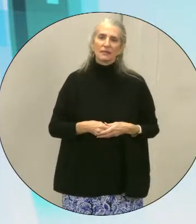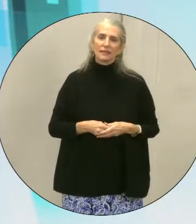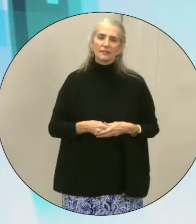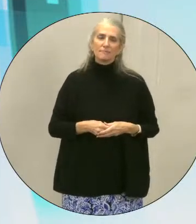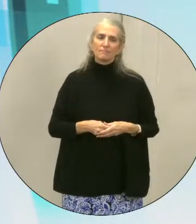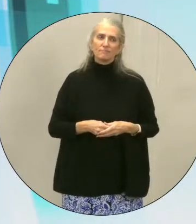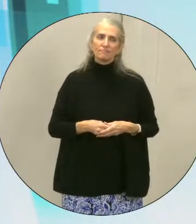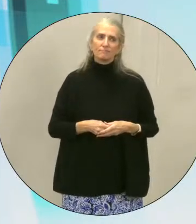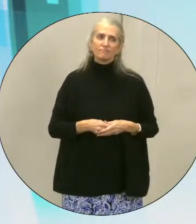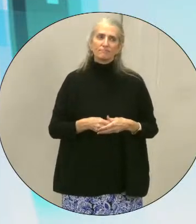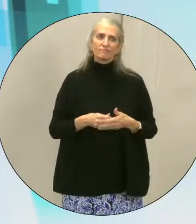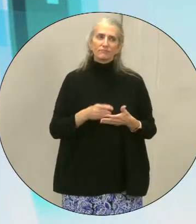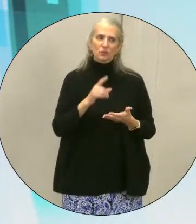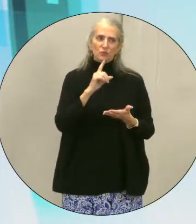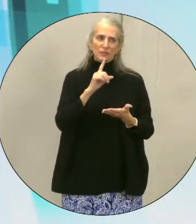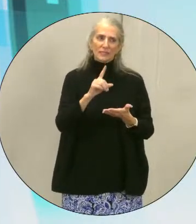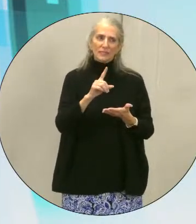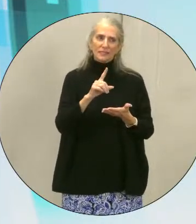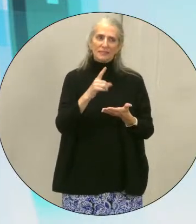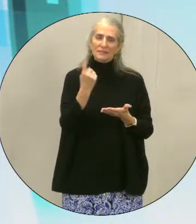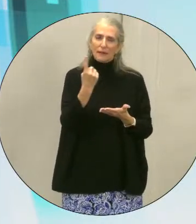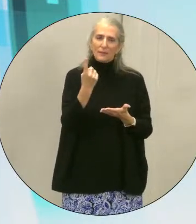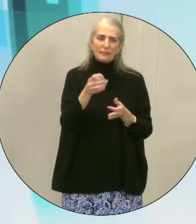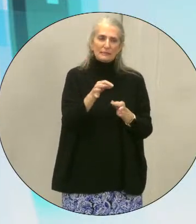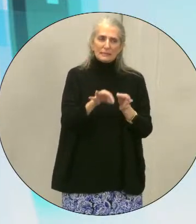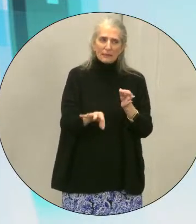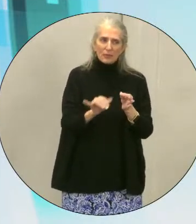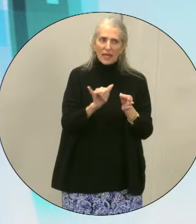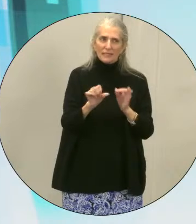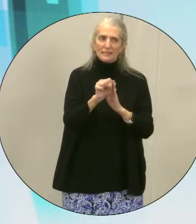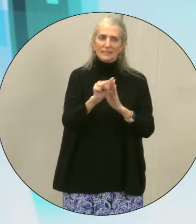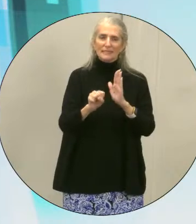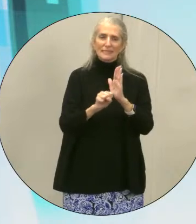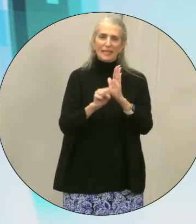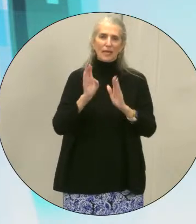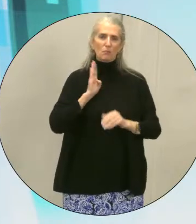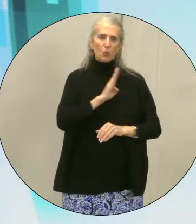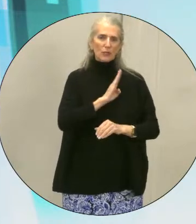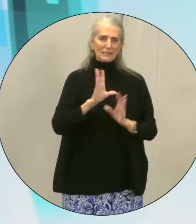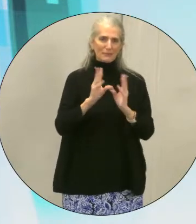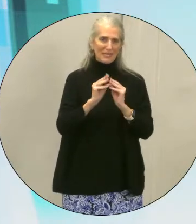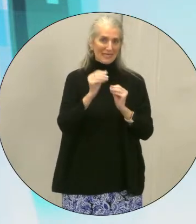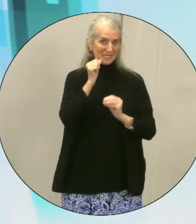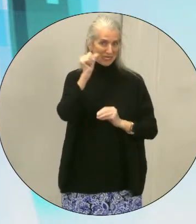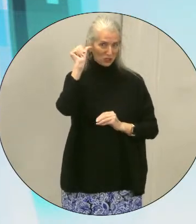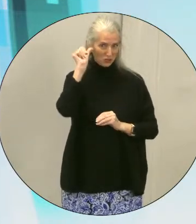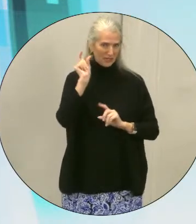school district needs a mother. And something as simple as I was at the state board's meeting yesterday